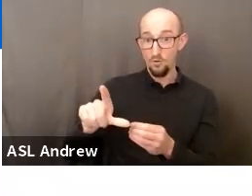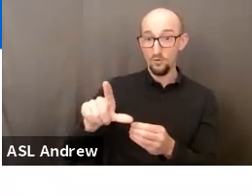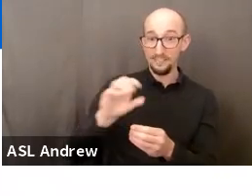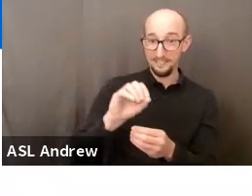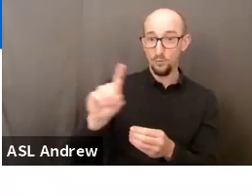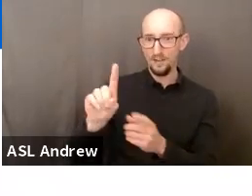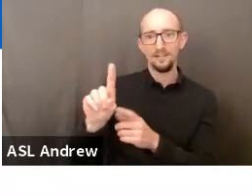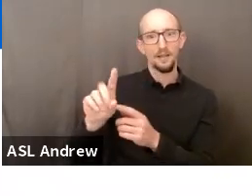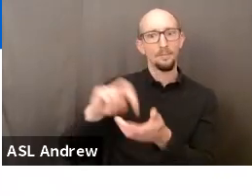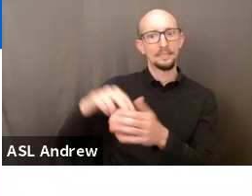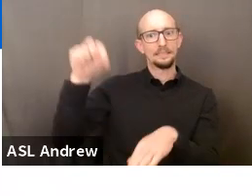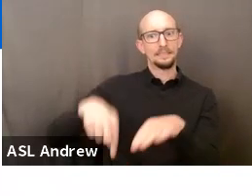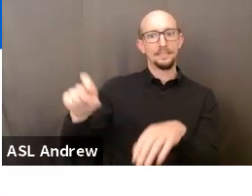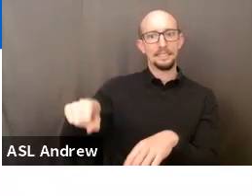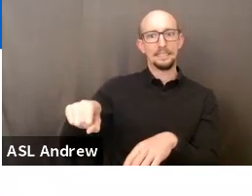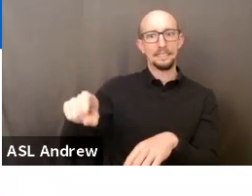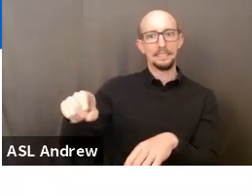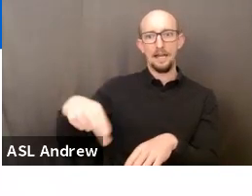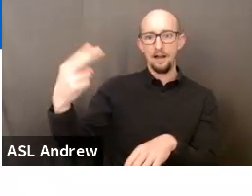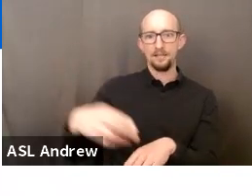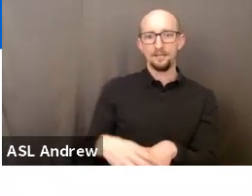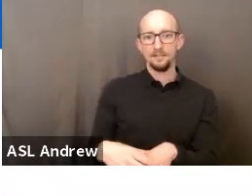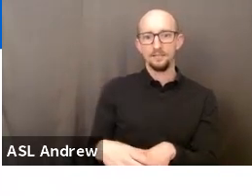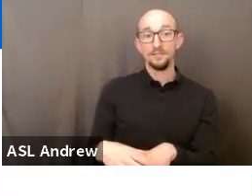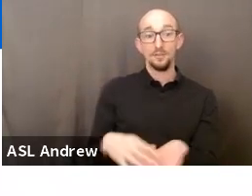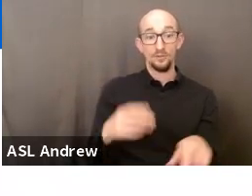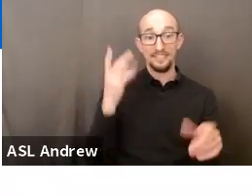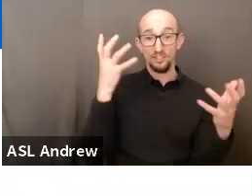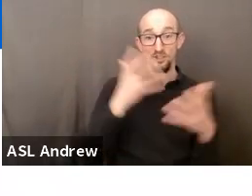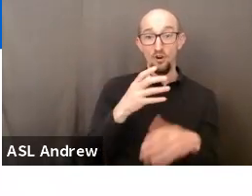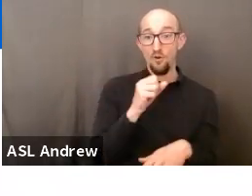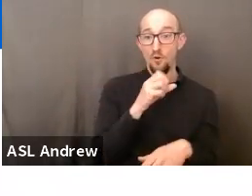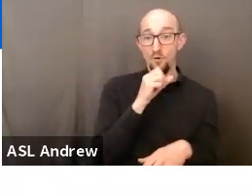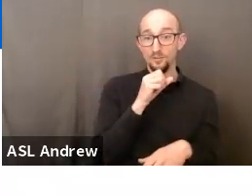So the dark orange is the highest need area to the dark blue.